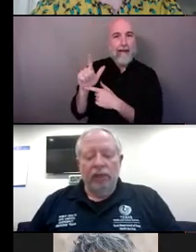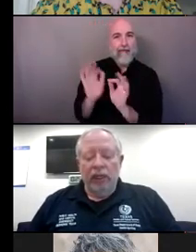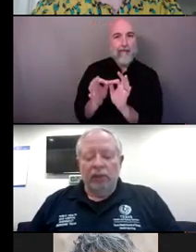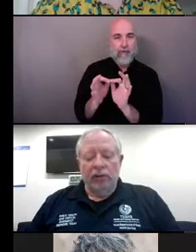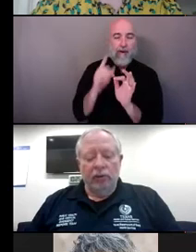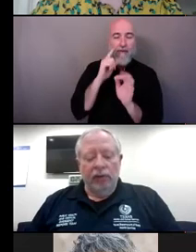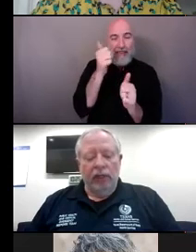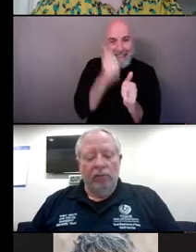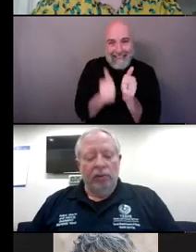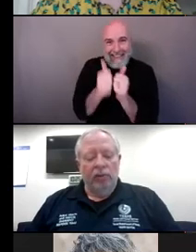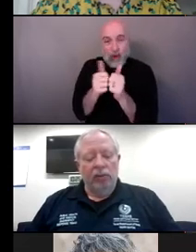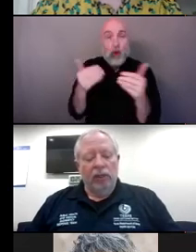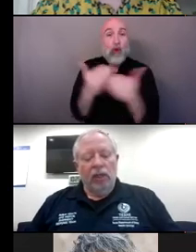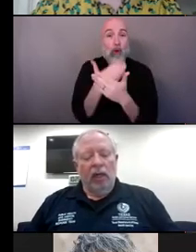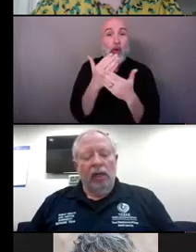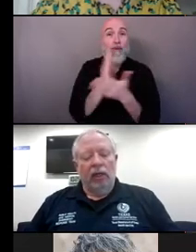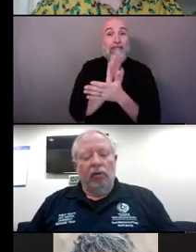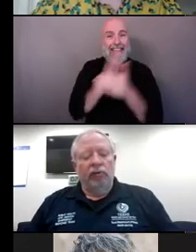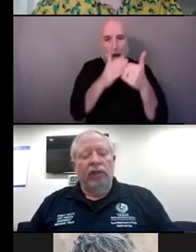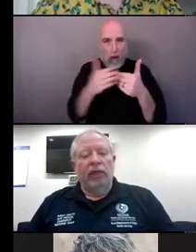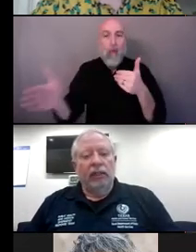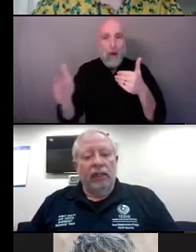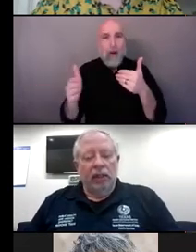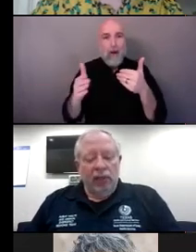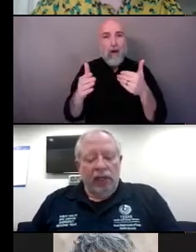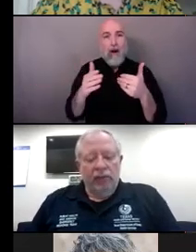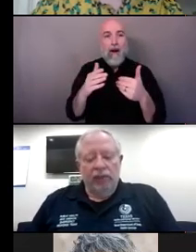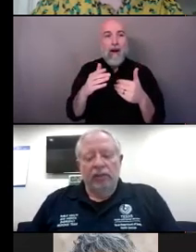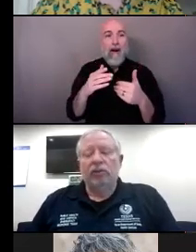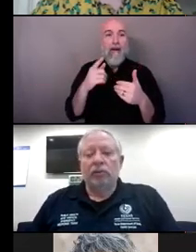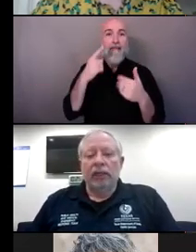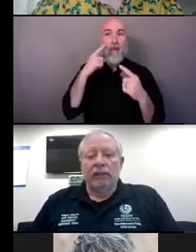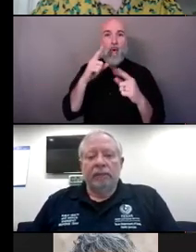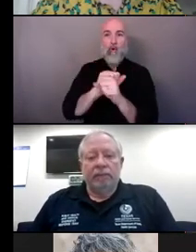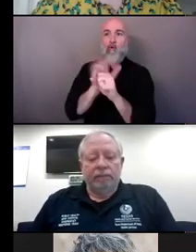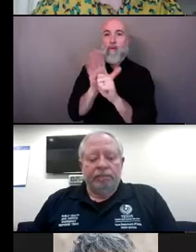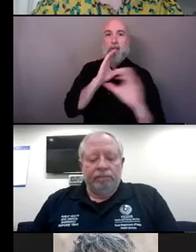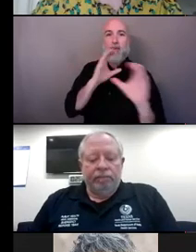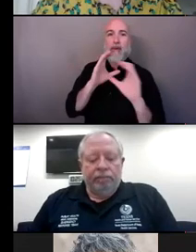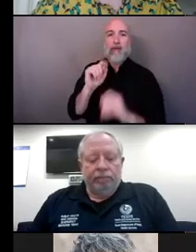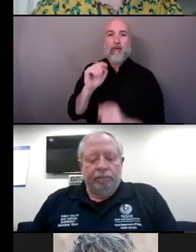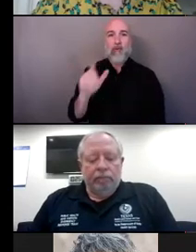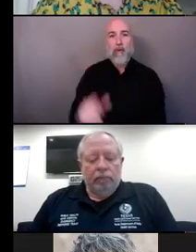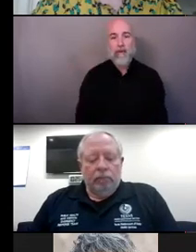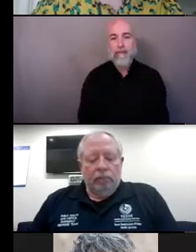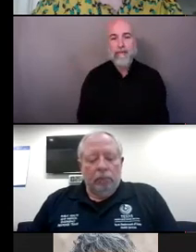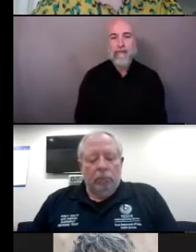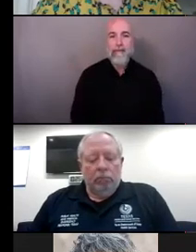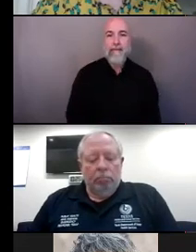version for each new video produced in the COVID-19 communication toolkit.